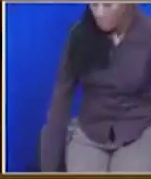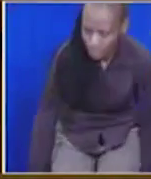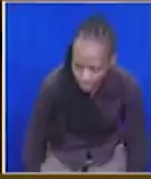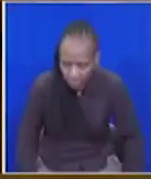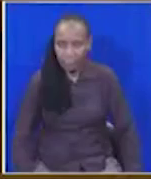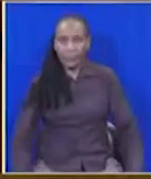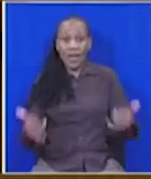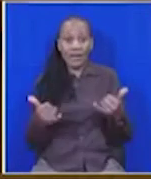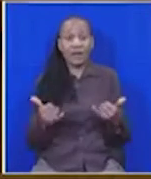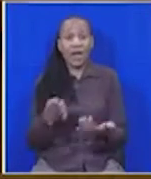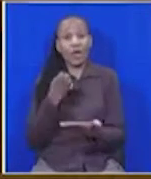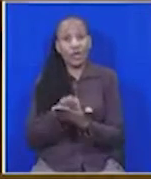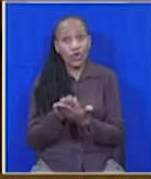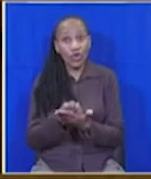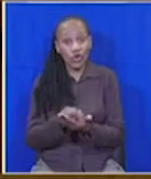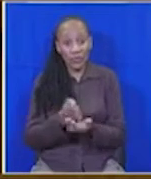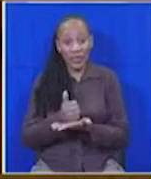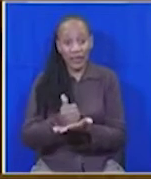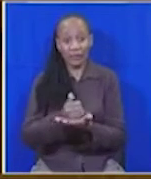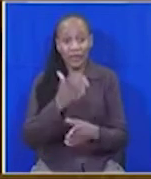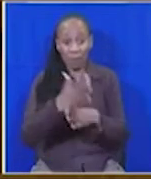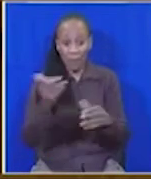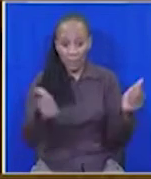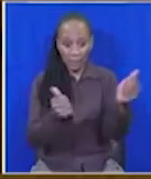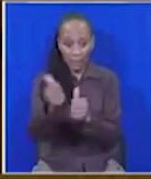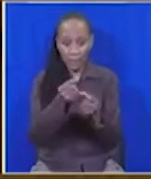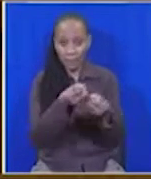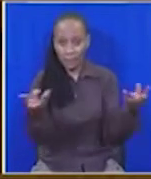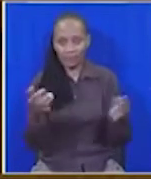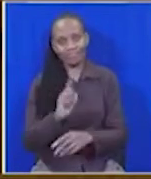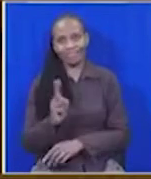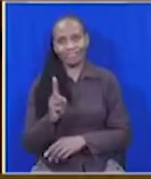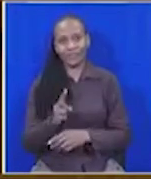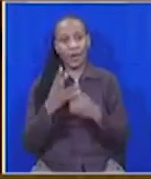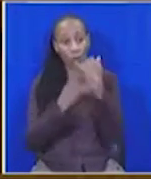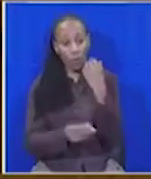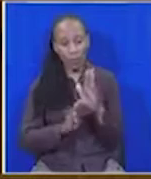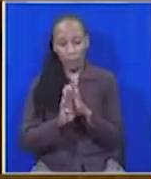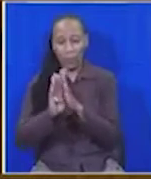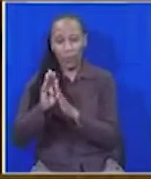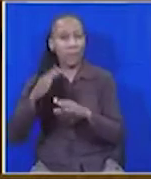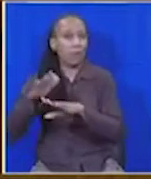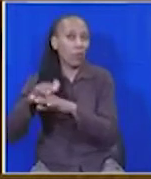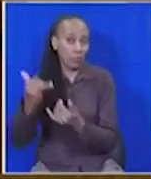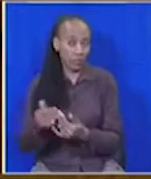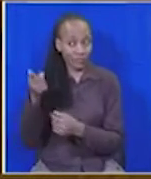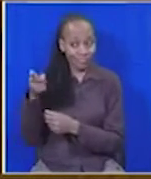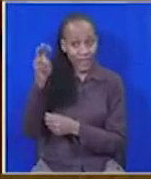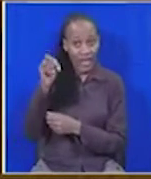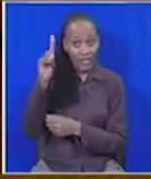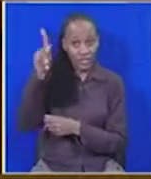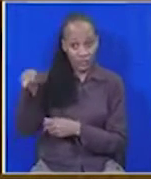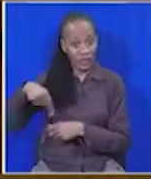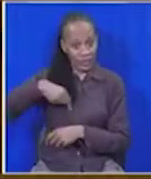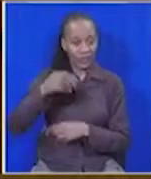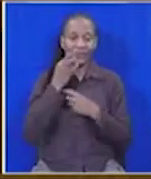generating enough jobs. Without employment creation, it is very hard to reduce poverty. In the National Development Plan, we set ourselves